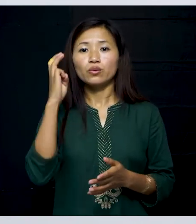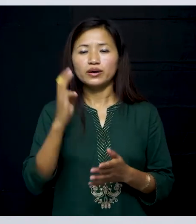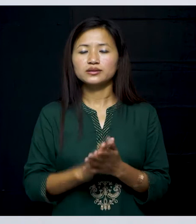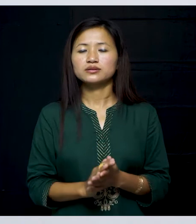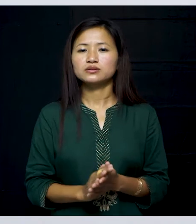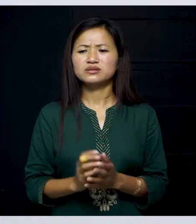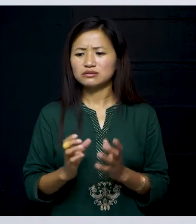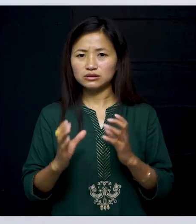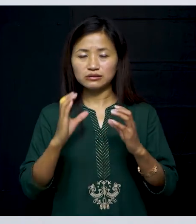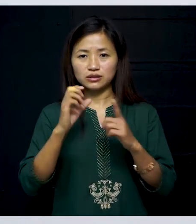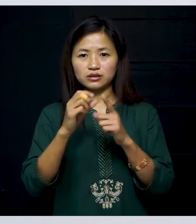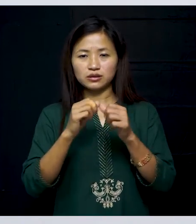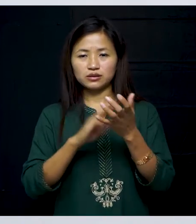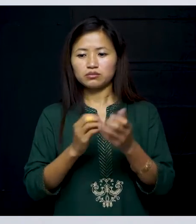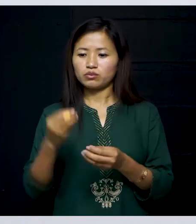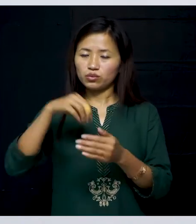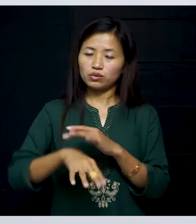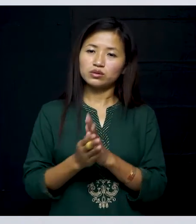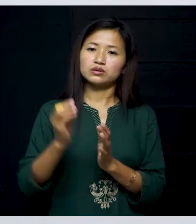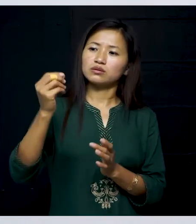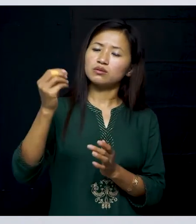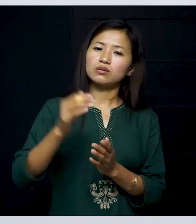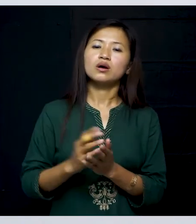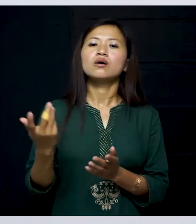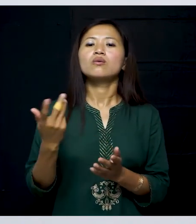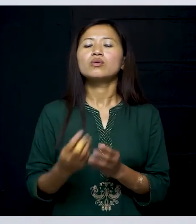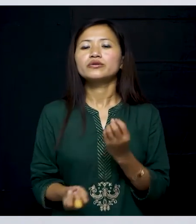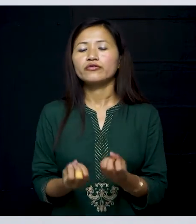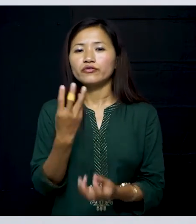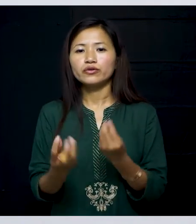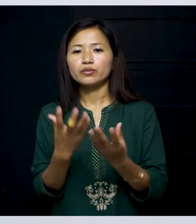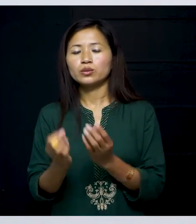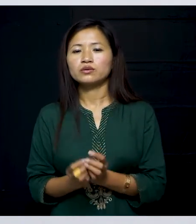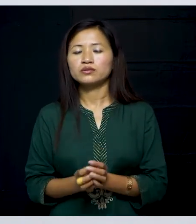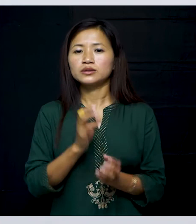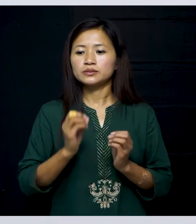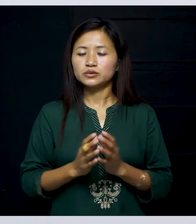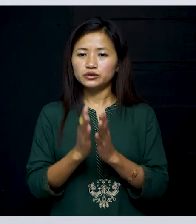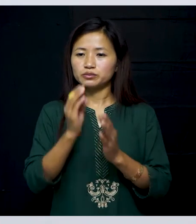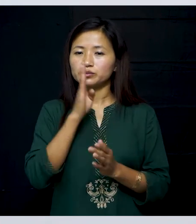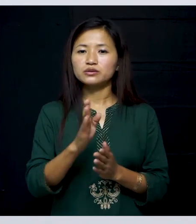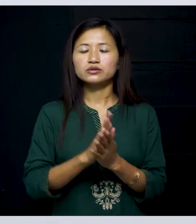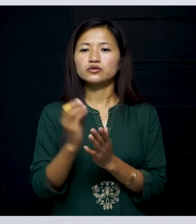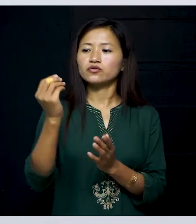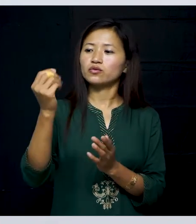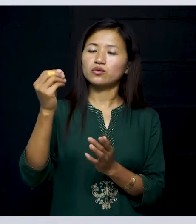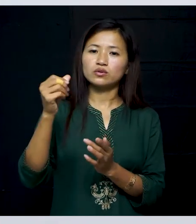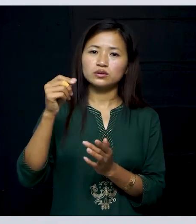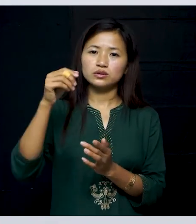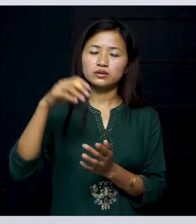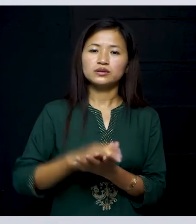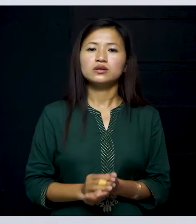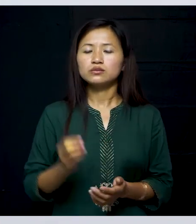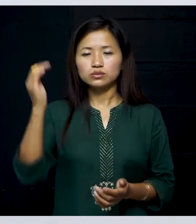is dangerous to pour water in a place where fire has emerged because of oil. Okay, this is one thing